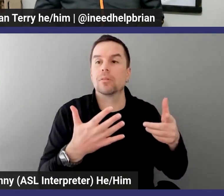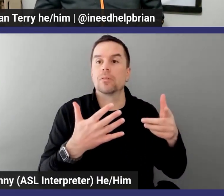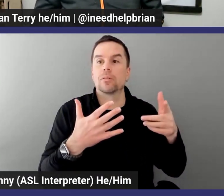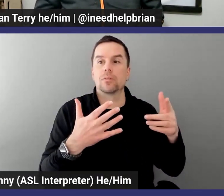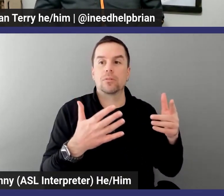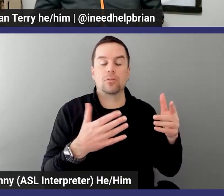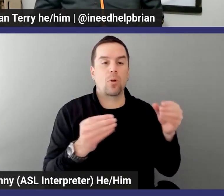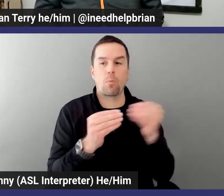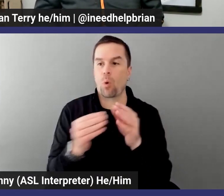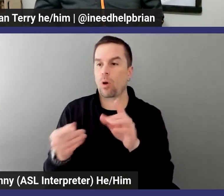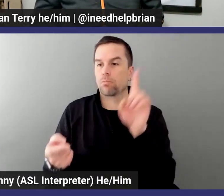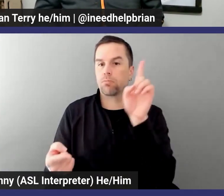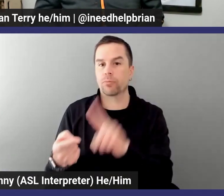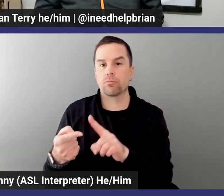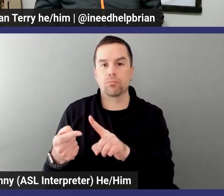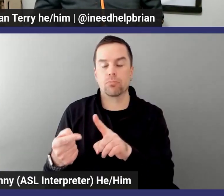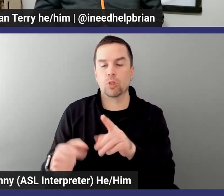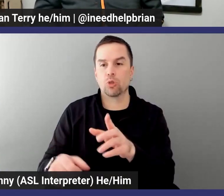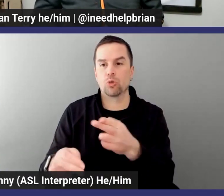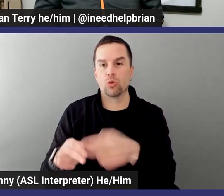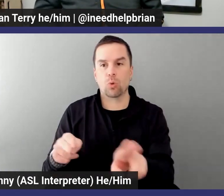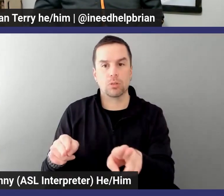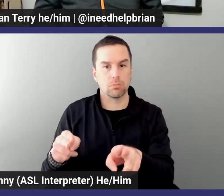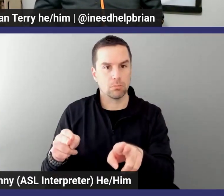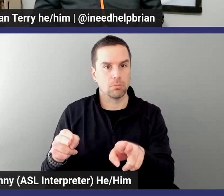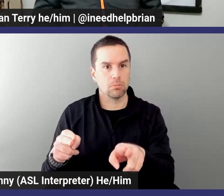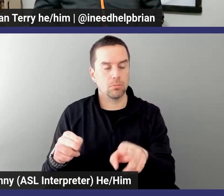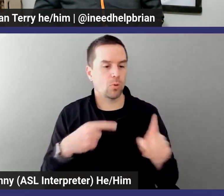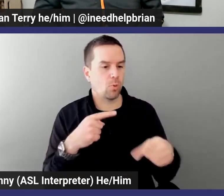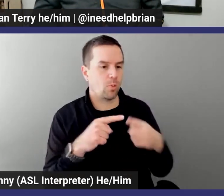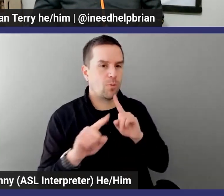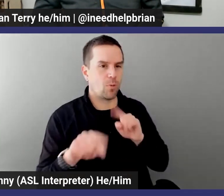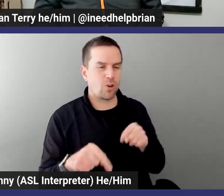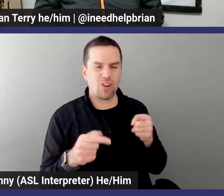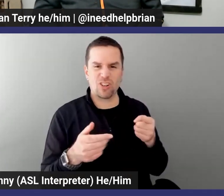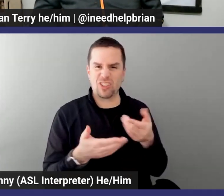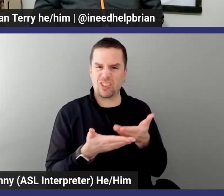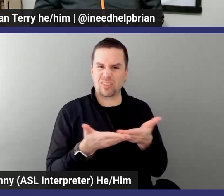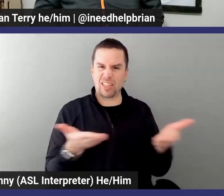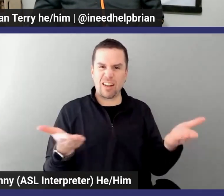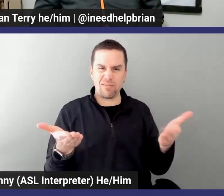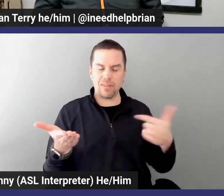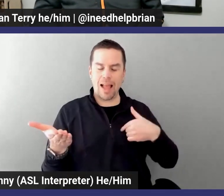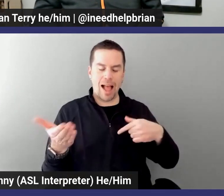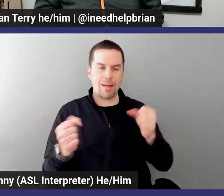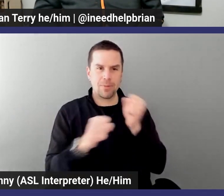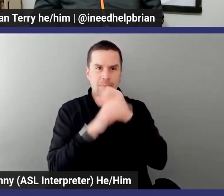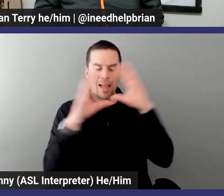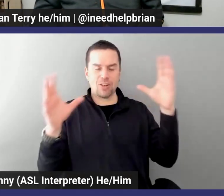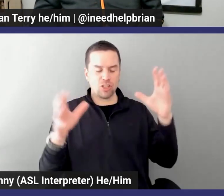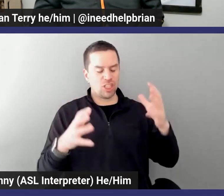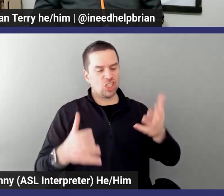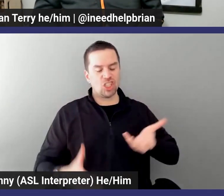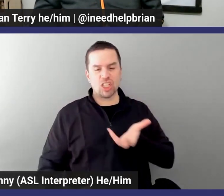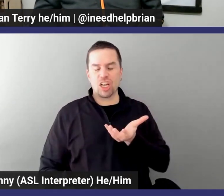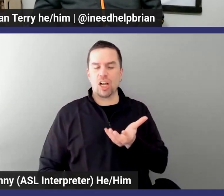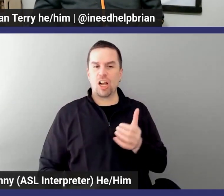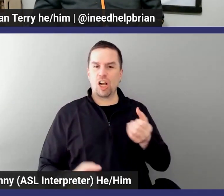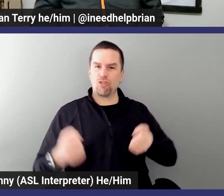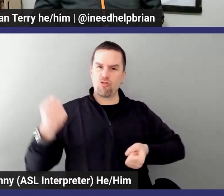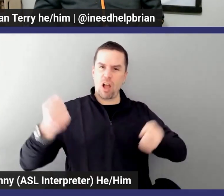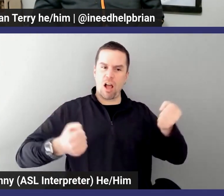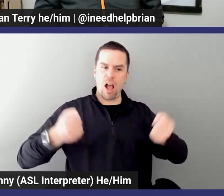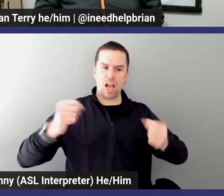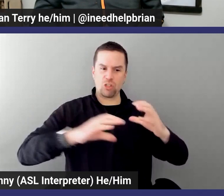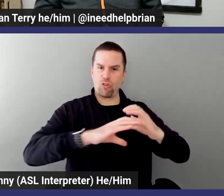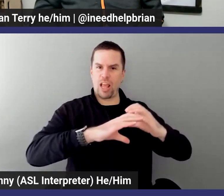the the stuff, I'm picturing these large trailers with giant cell phone towers that look like trees, but